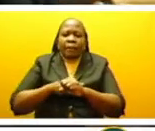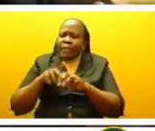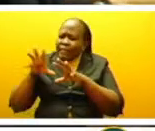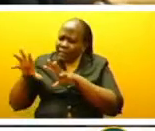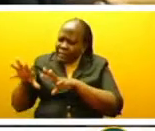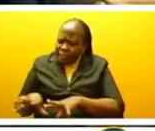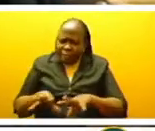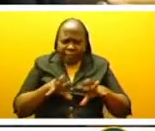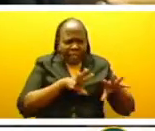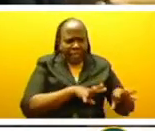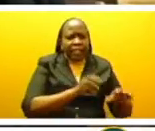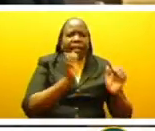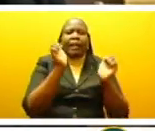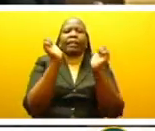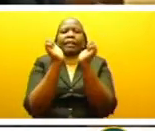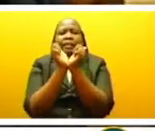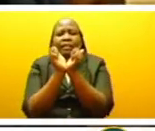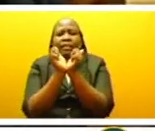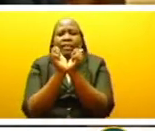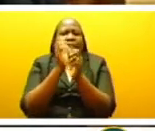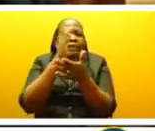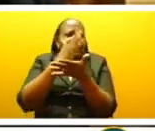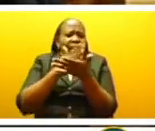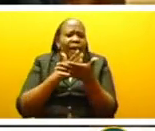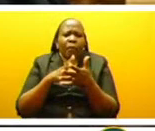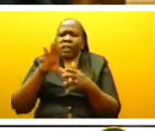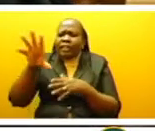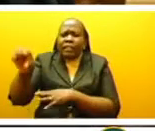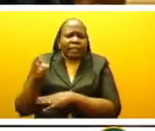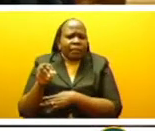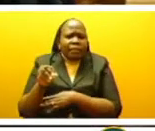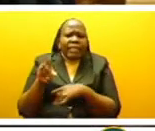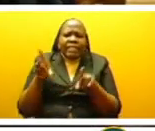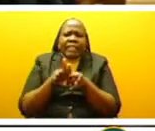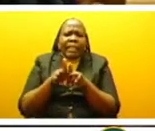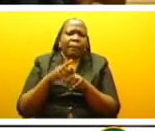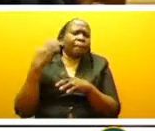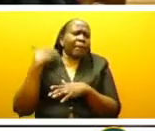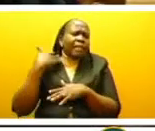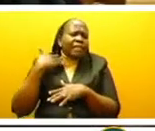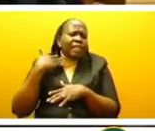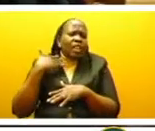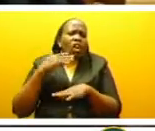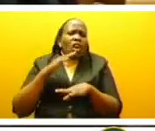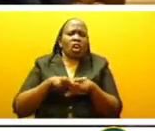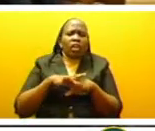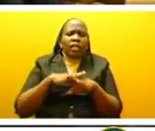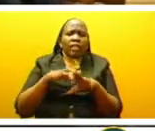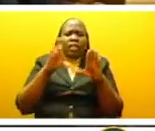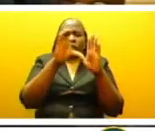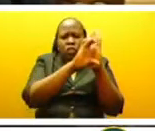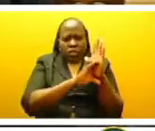arrests, abductions, and injuries to officials, including commissioners.